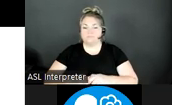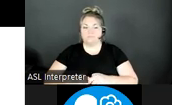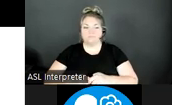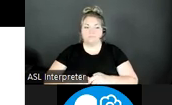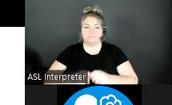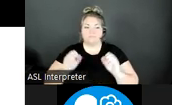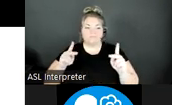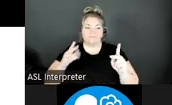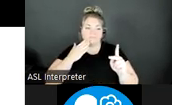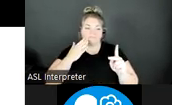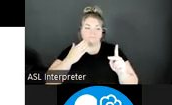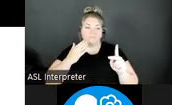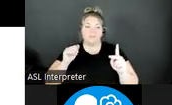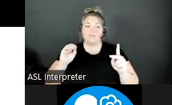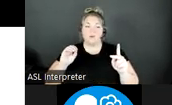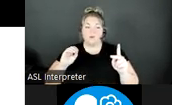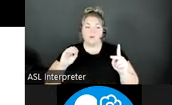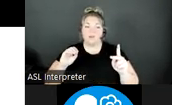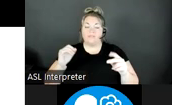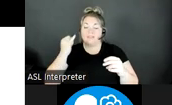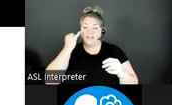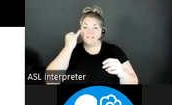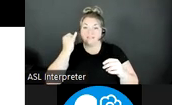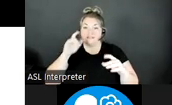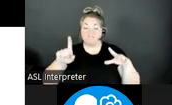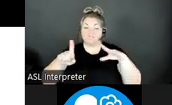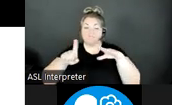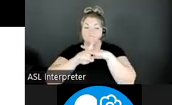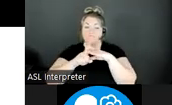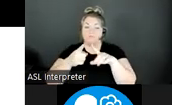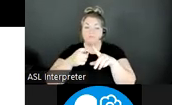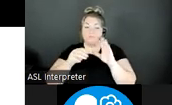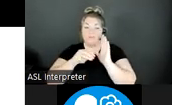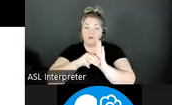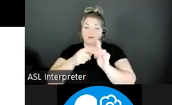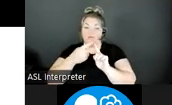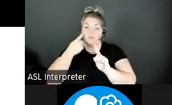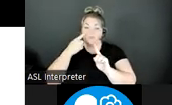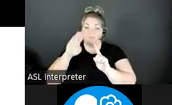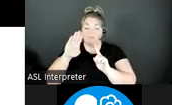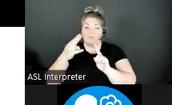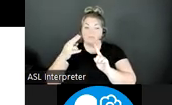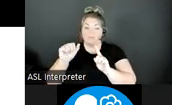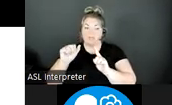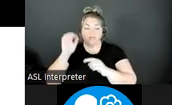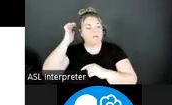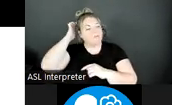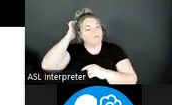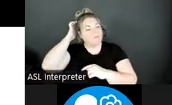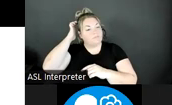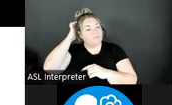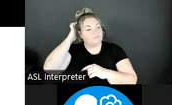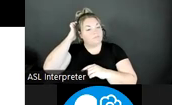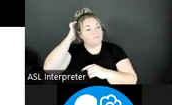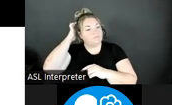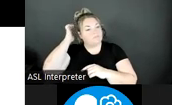All right, thank you. So the idea that came out of the model for the BHA was to